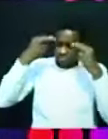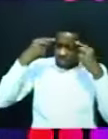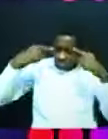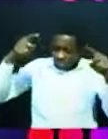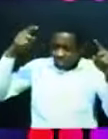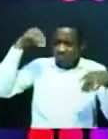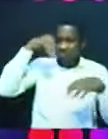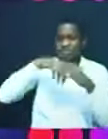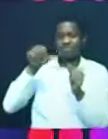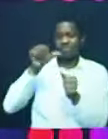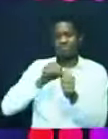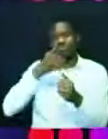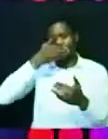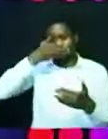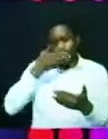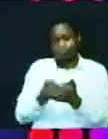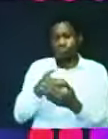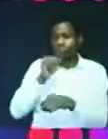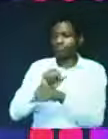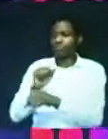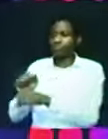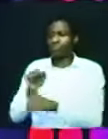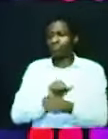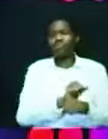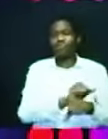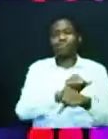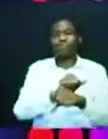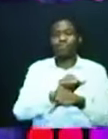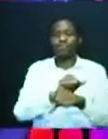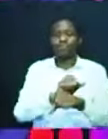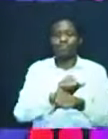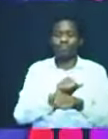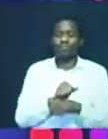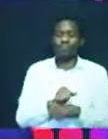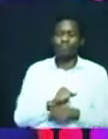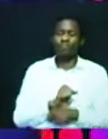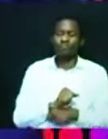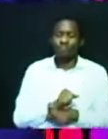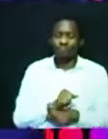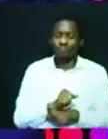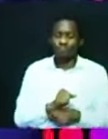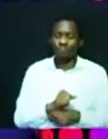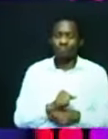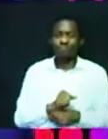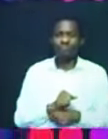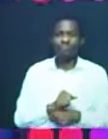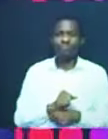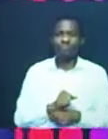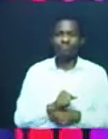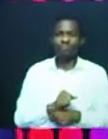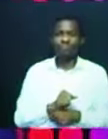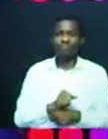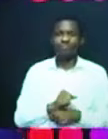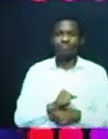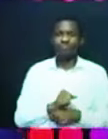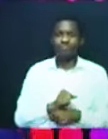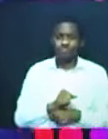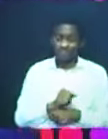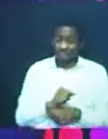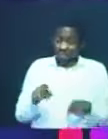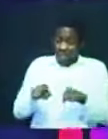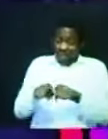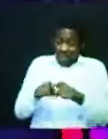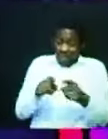onyankopon betumi ahyira mo amomo nyane mroso se ne boya mo betumi adiye e wonwuma panyina mu. And as it is